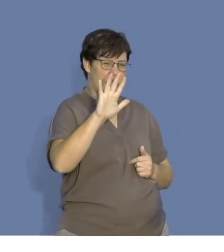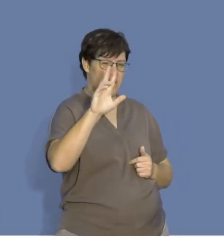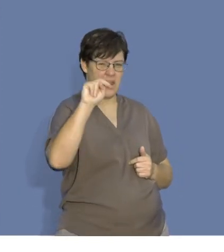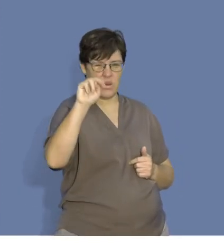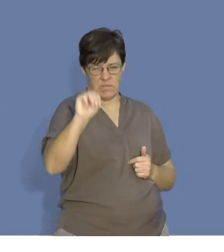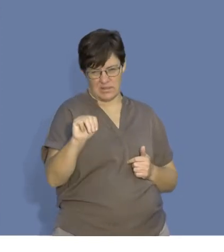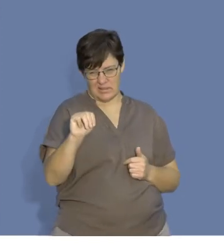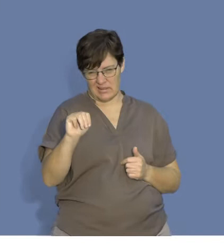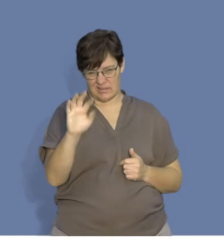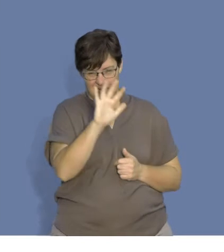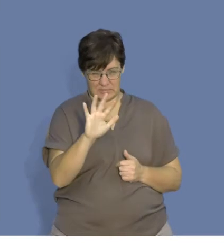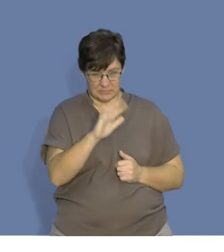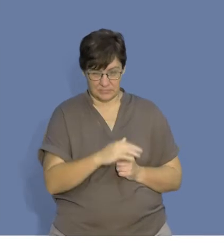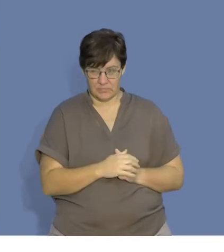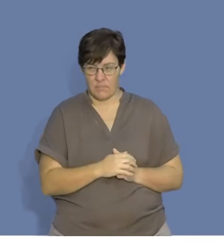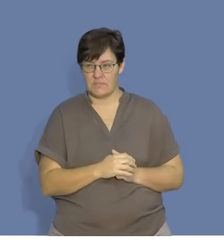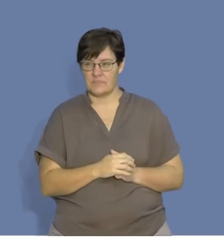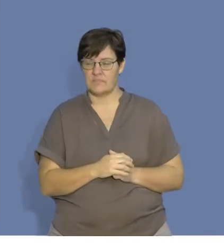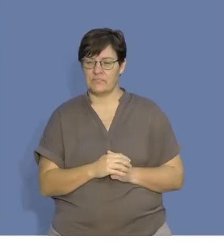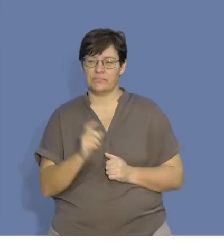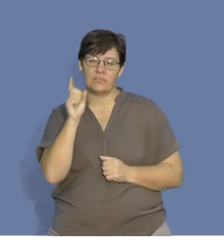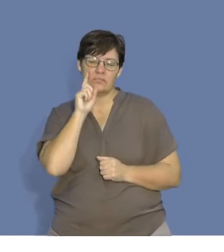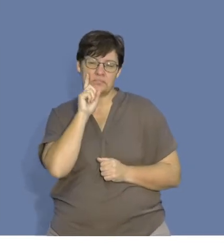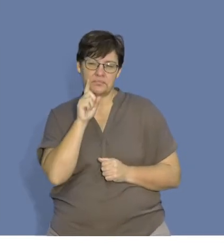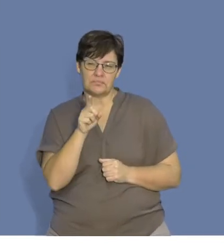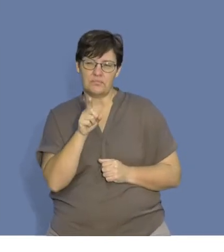current. Let's see what happens